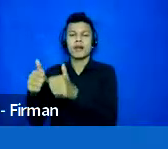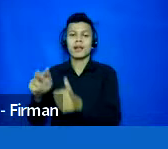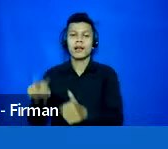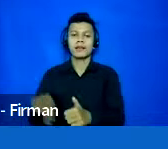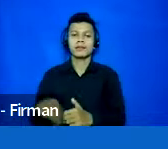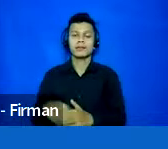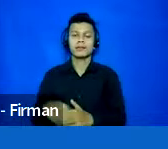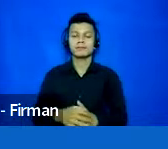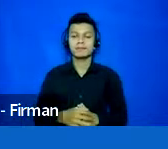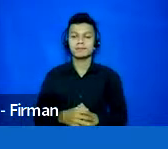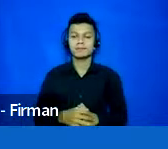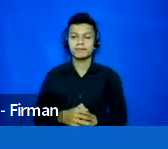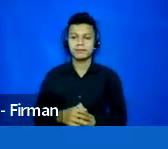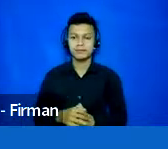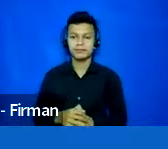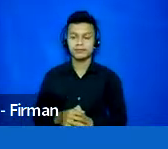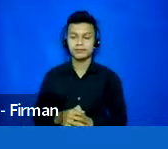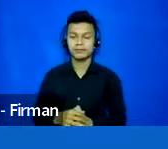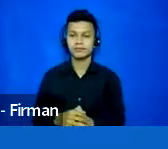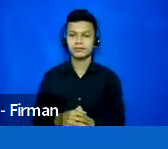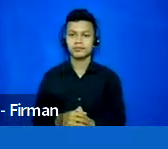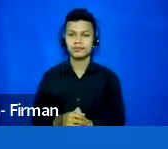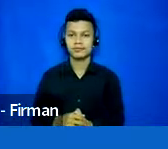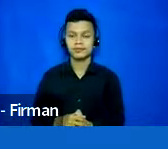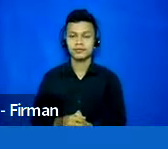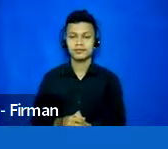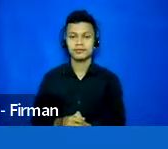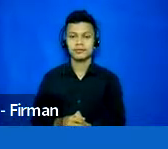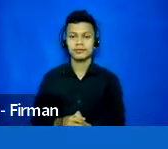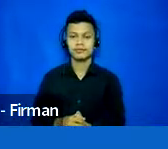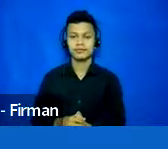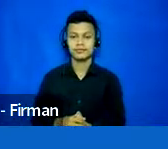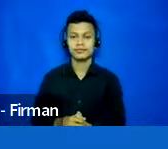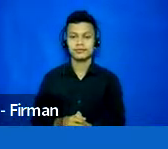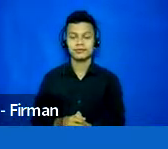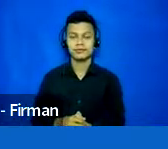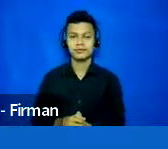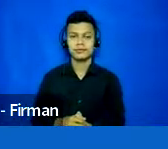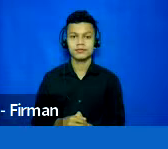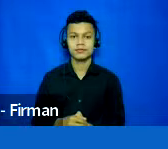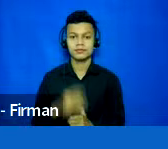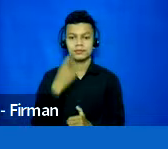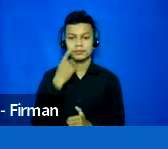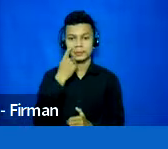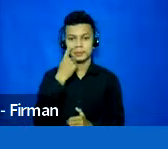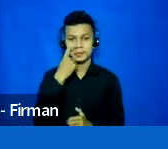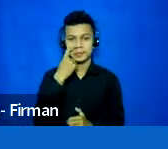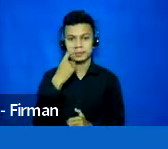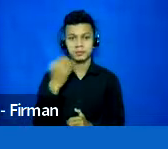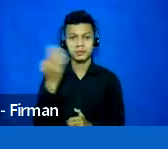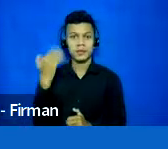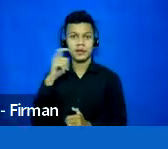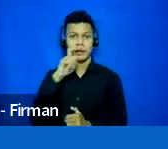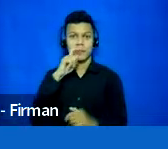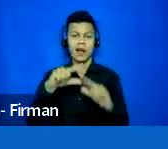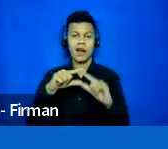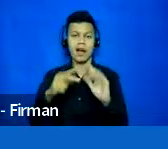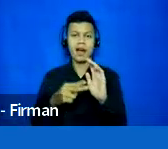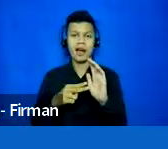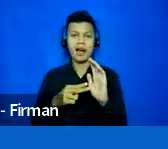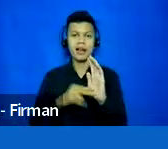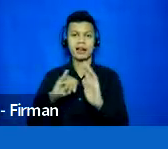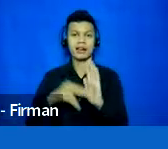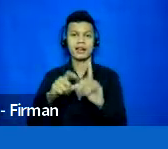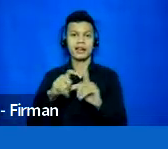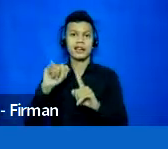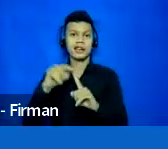As for the free knowledge agenda, as Rachel Cooper and also Pa Anindito mentioned earlier, the pandemic